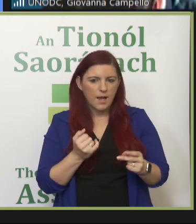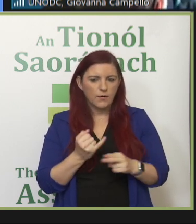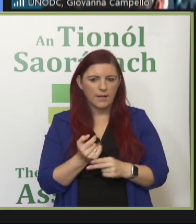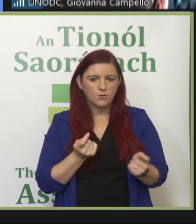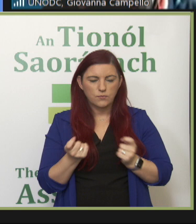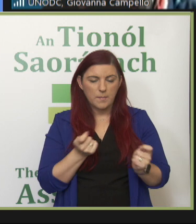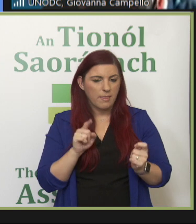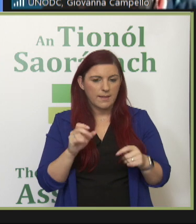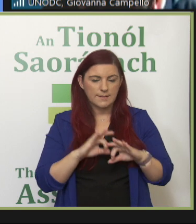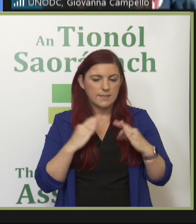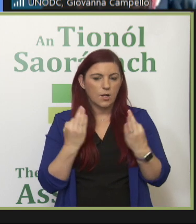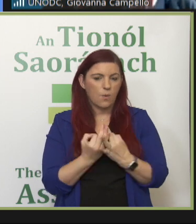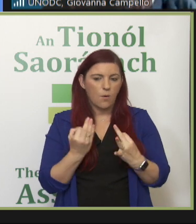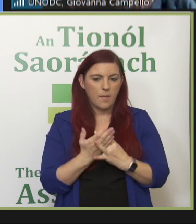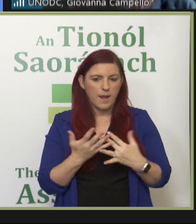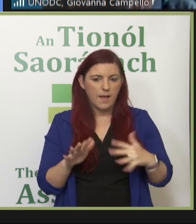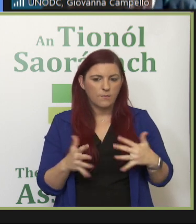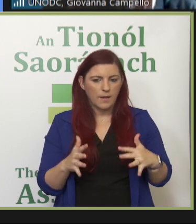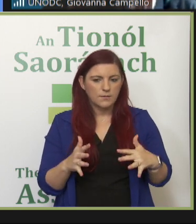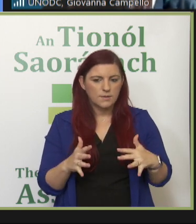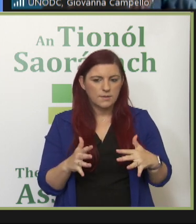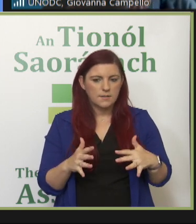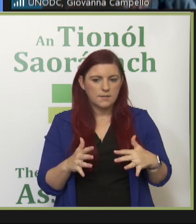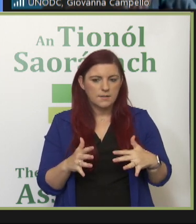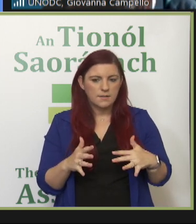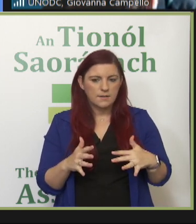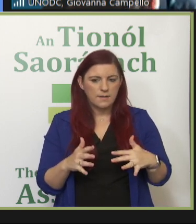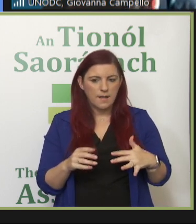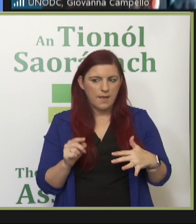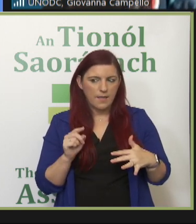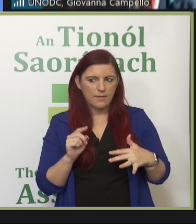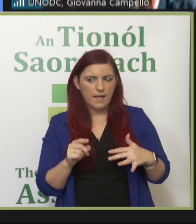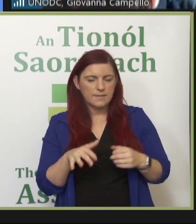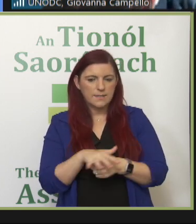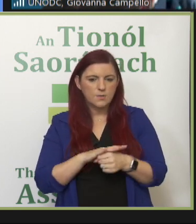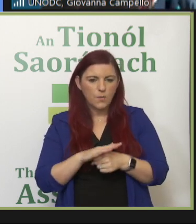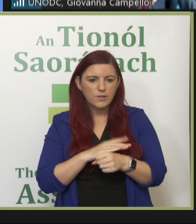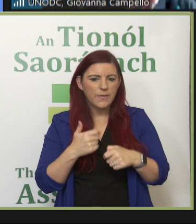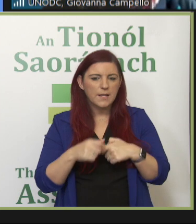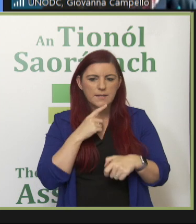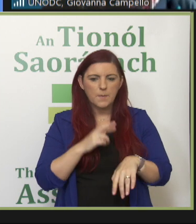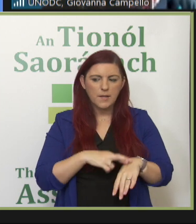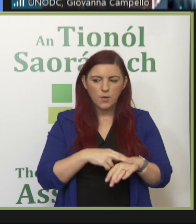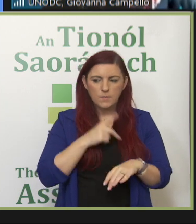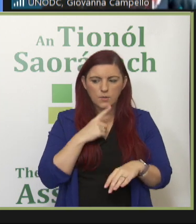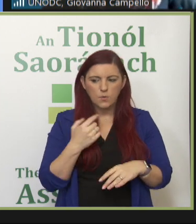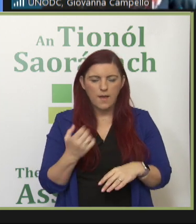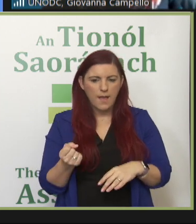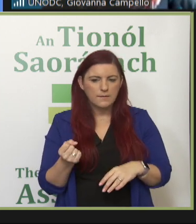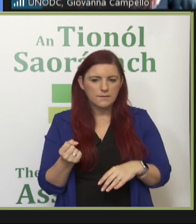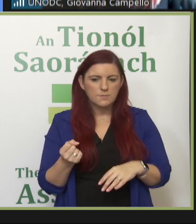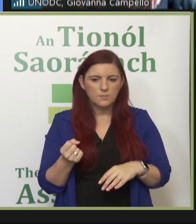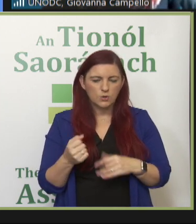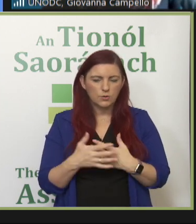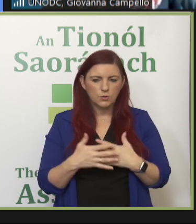is a global average. I'm sure that the situation is better in Europe, but there are